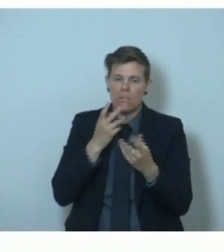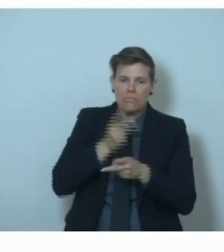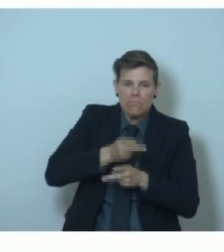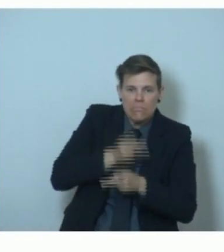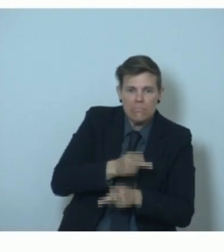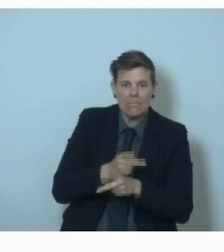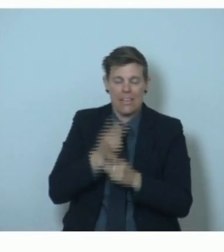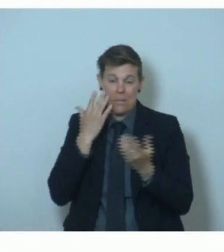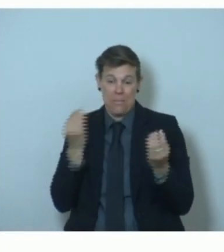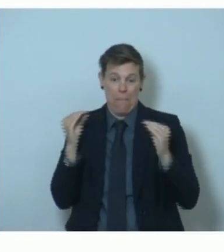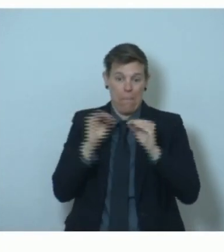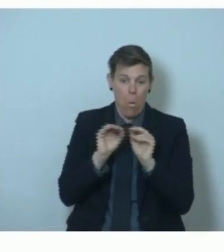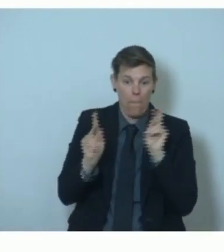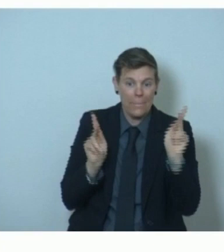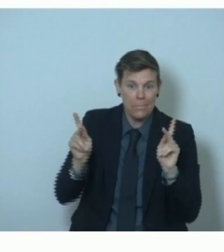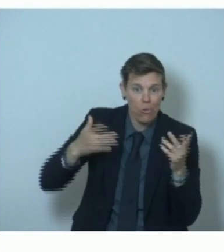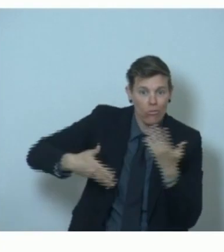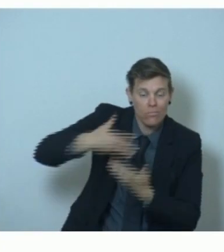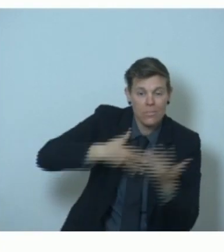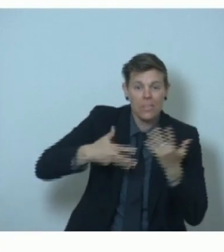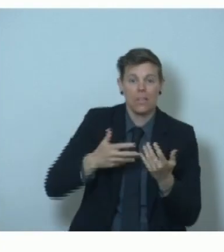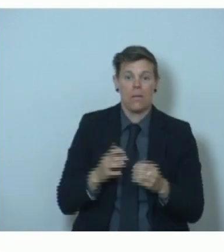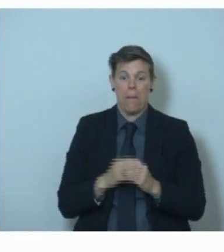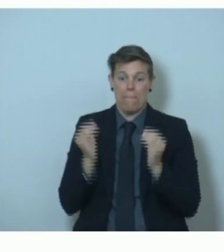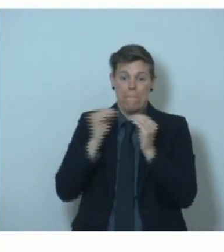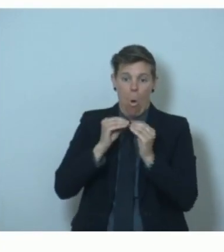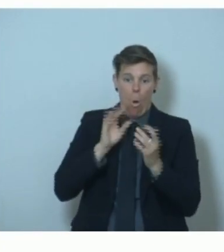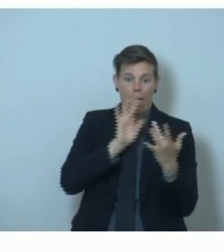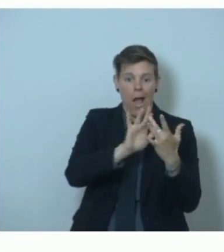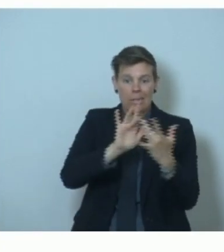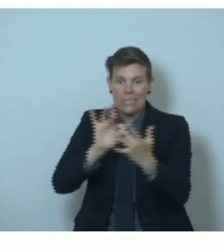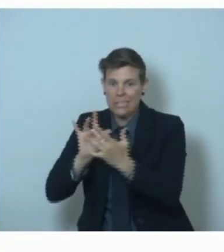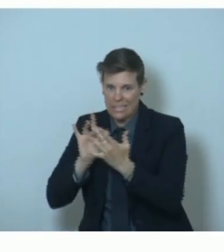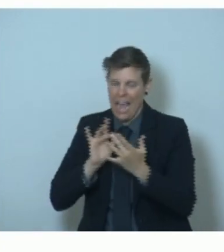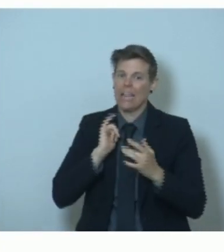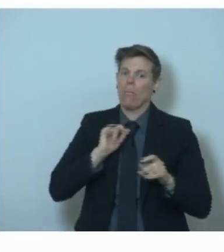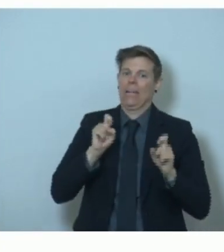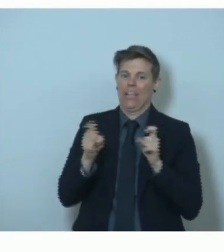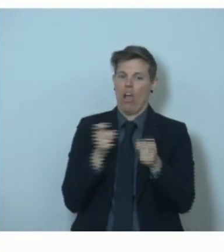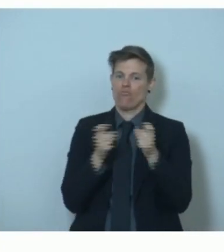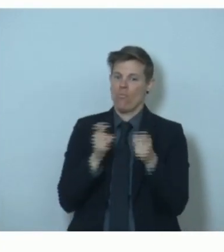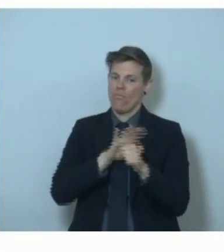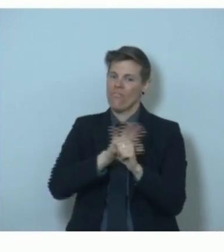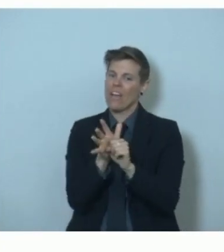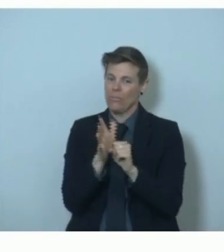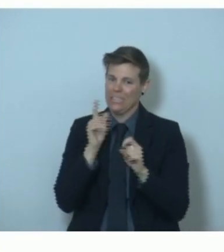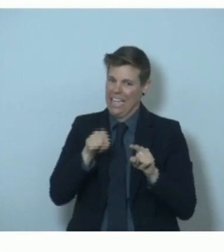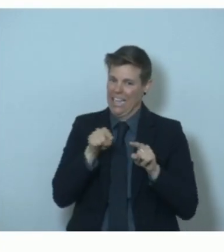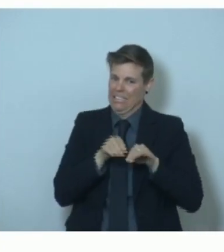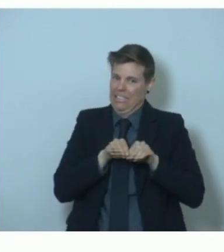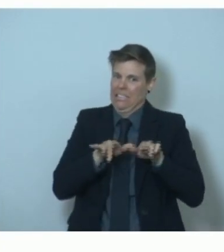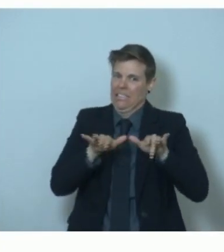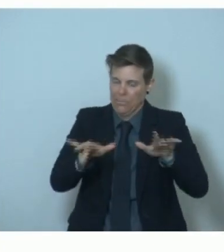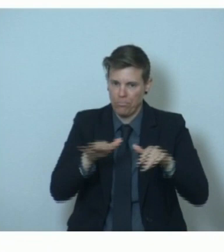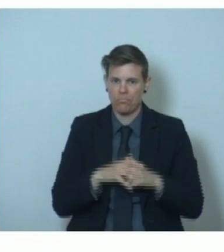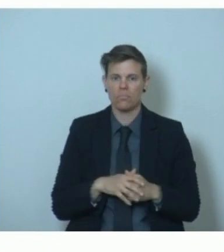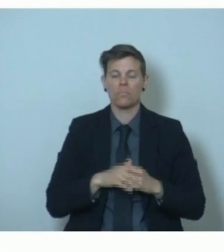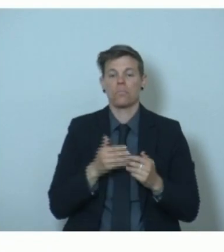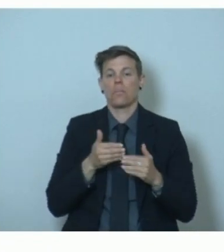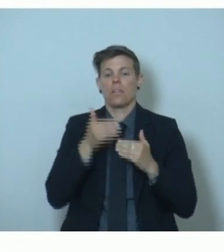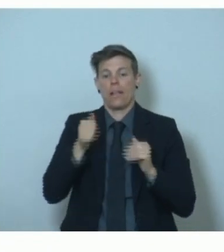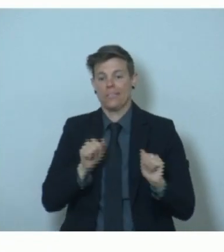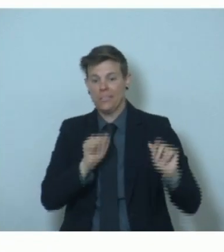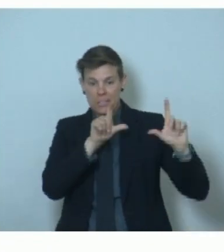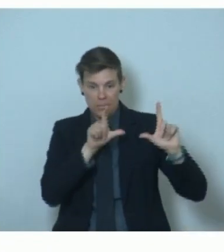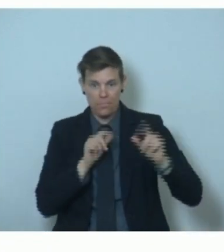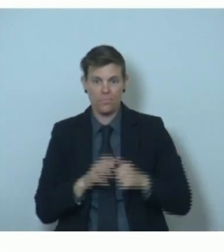spread of the virus. Let's go to the next slide, and we'll spend most of the rest of the time talking